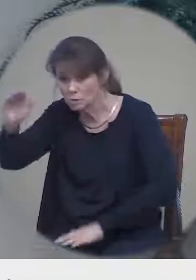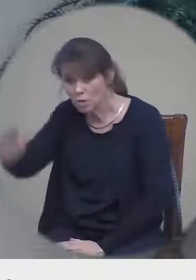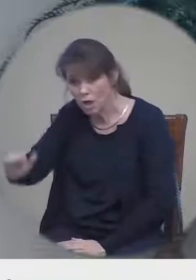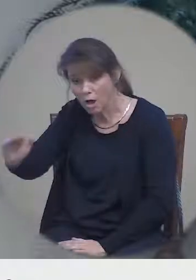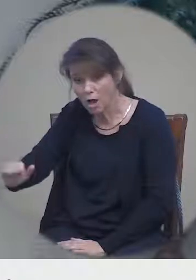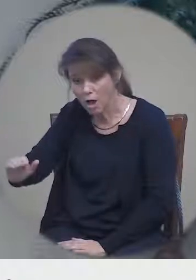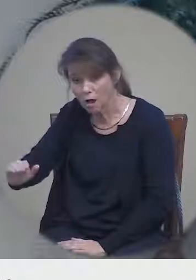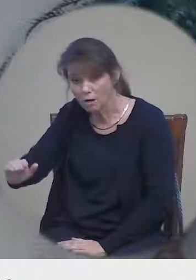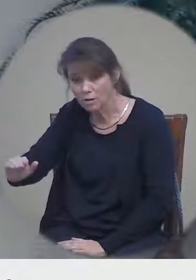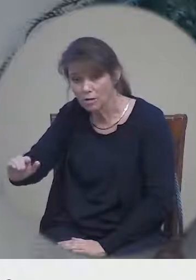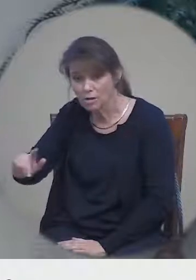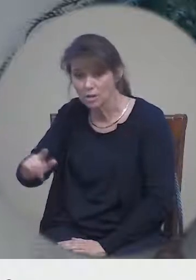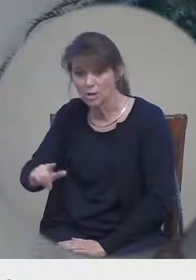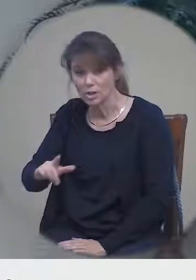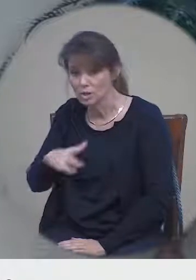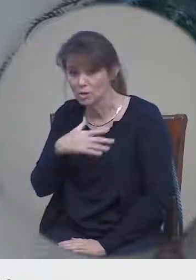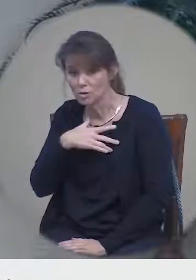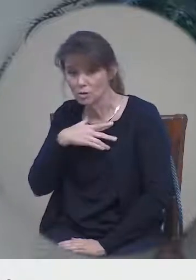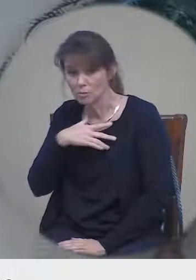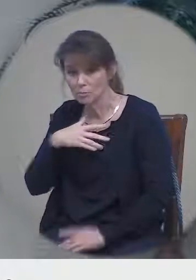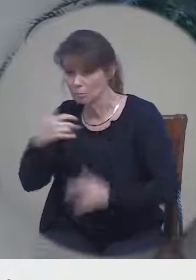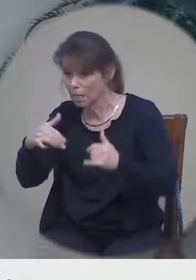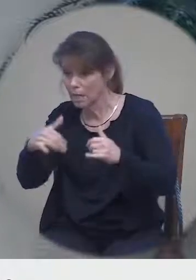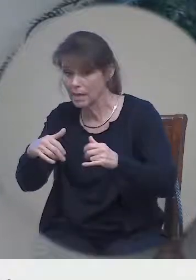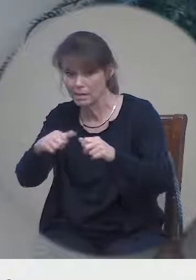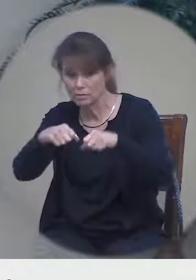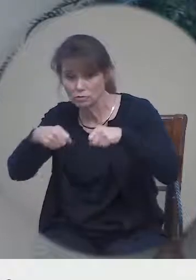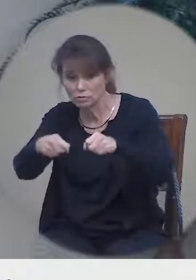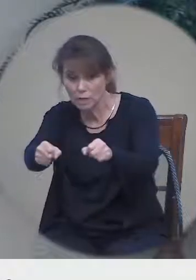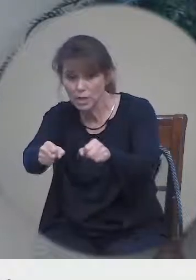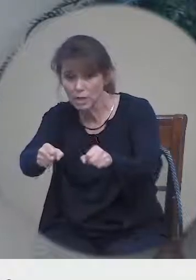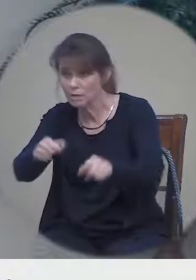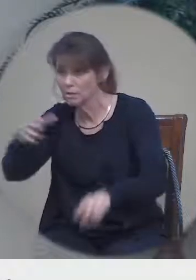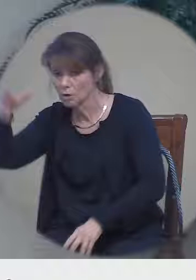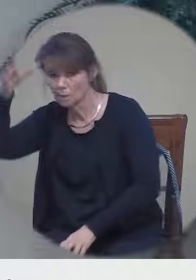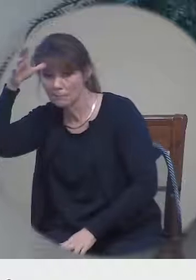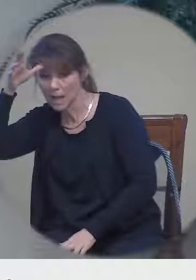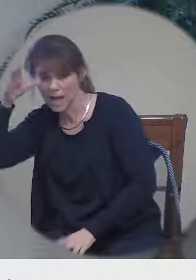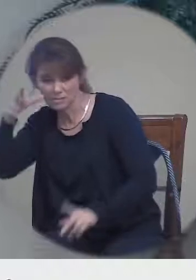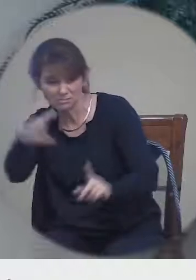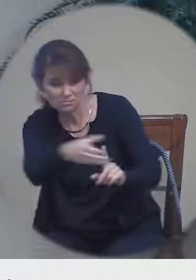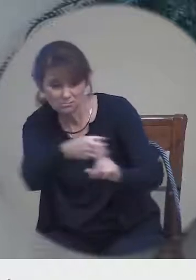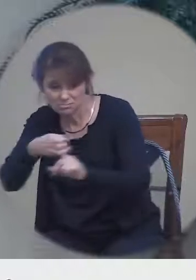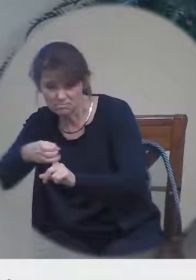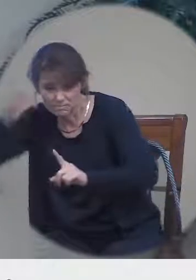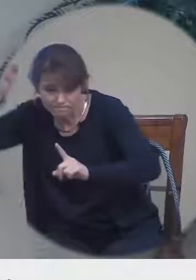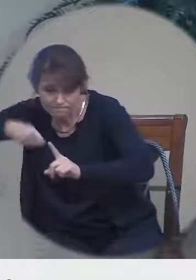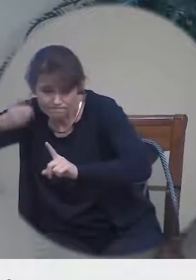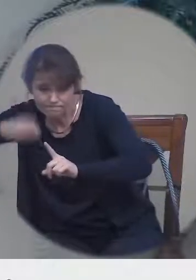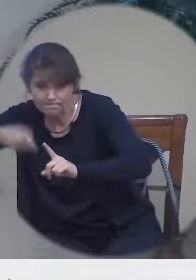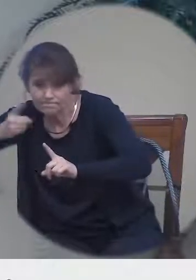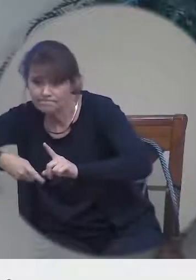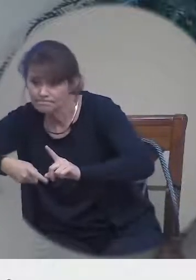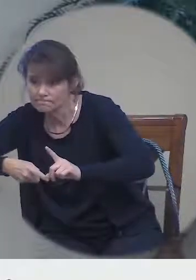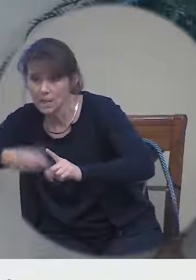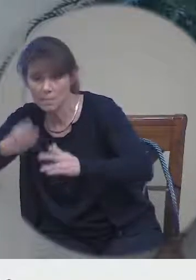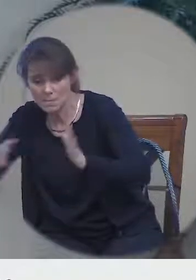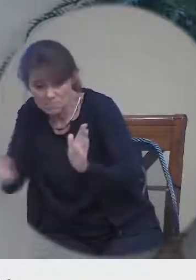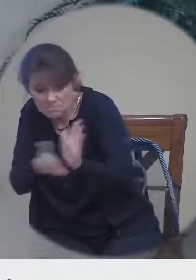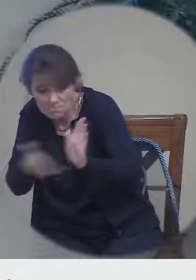He was in love trying to save you from something. If you did it again, you might have gotten a spanking. I don't